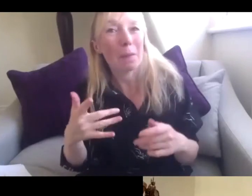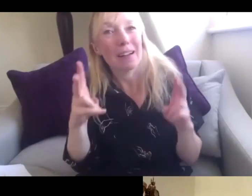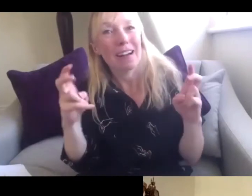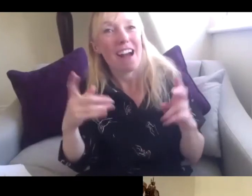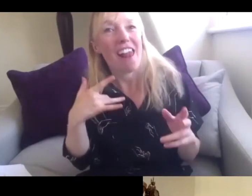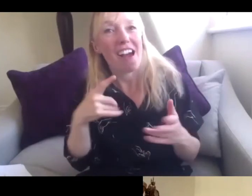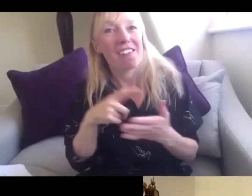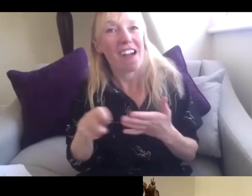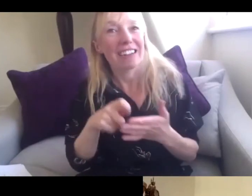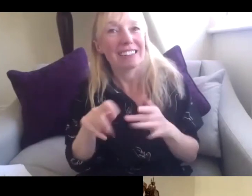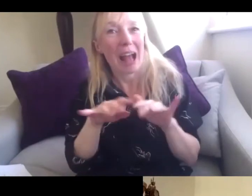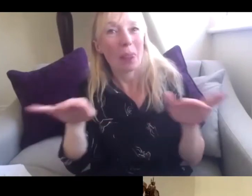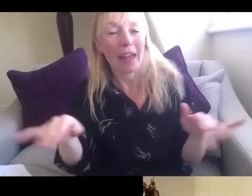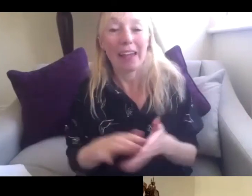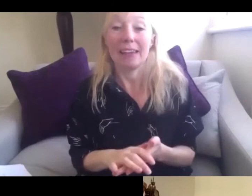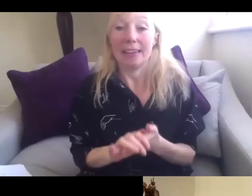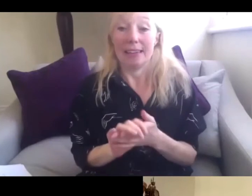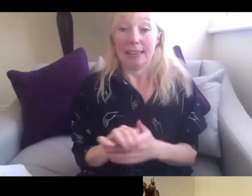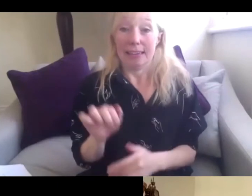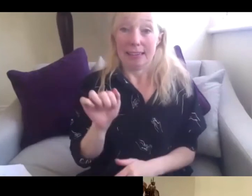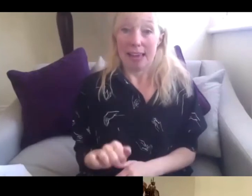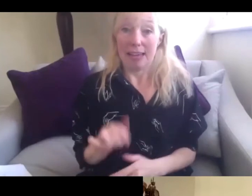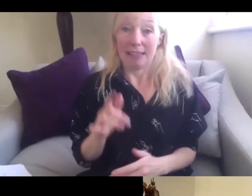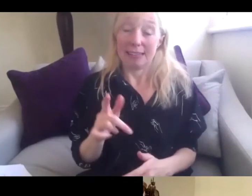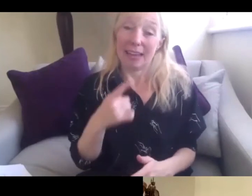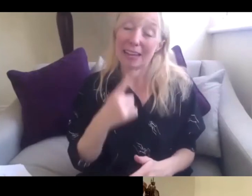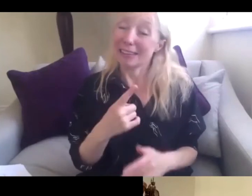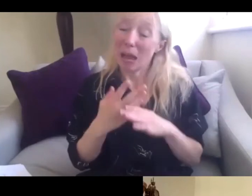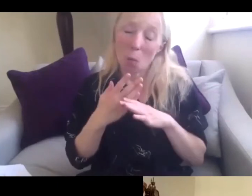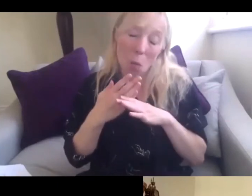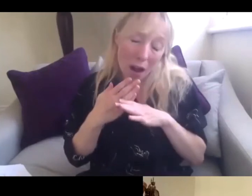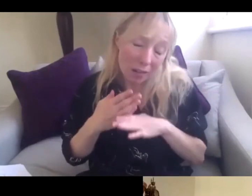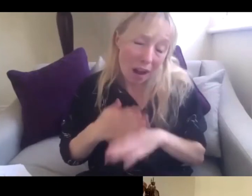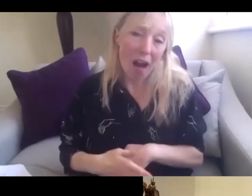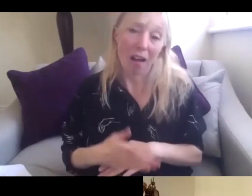Yes, I would say work as hard as you can.